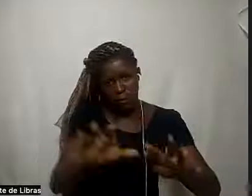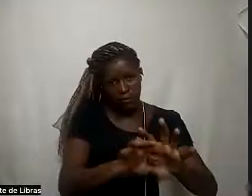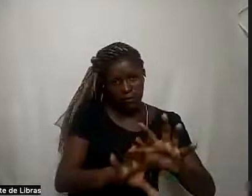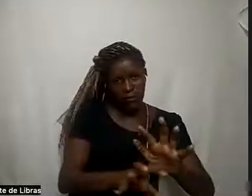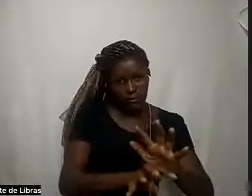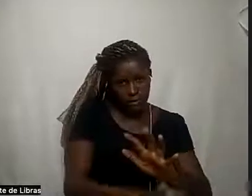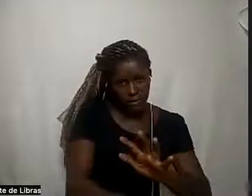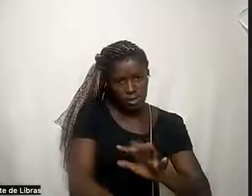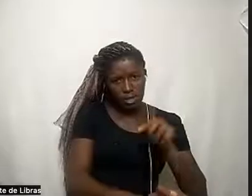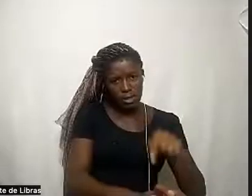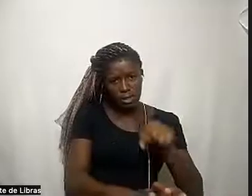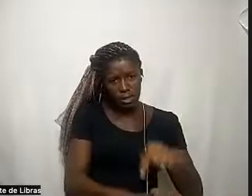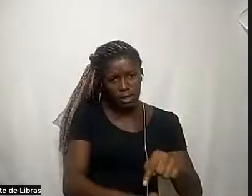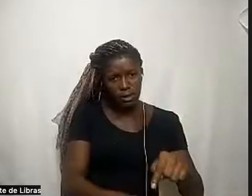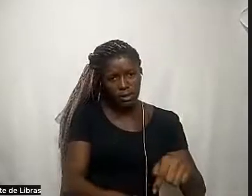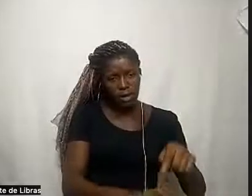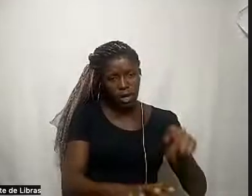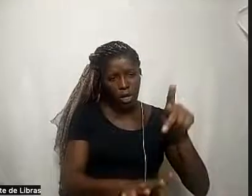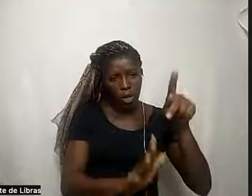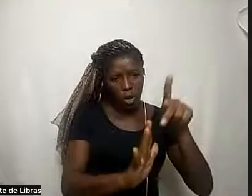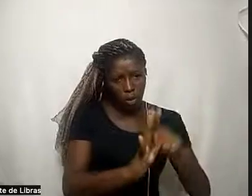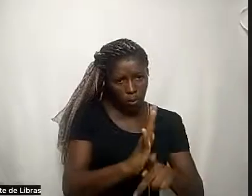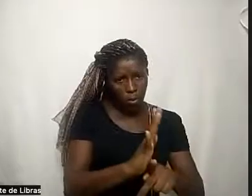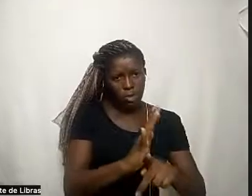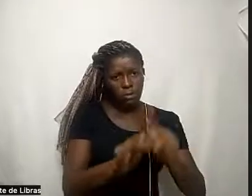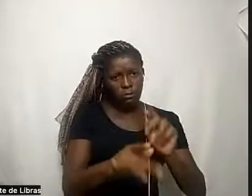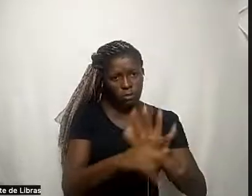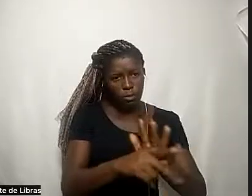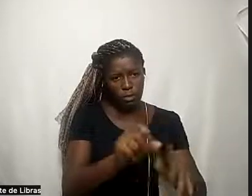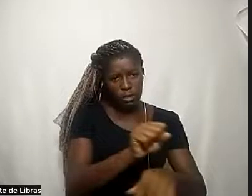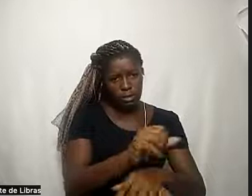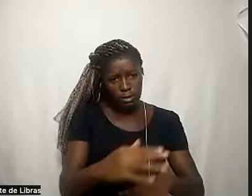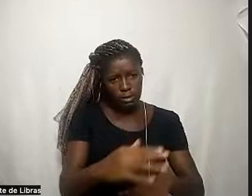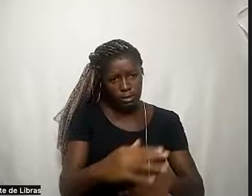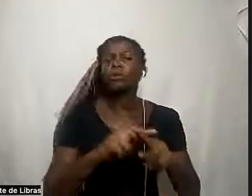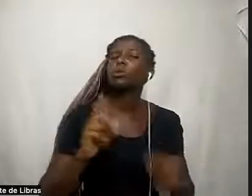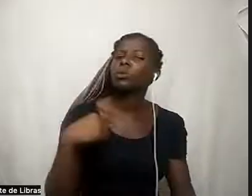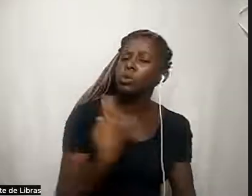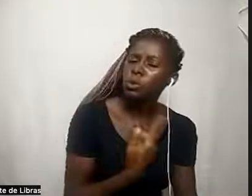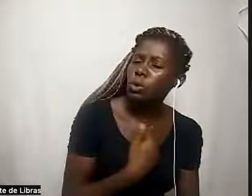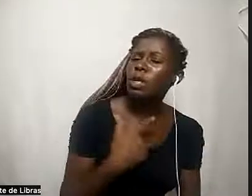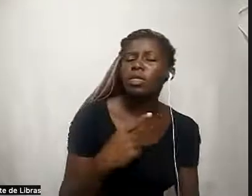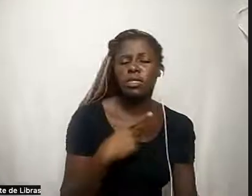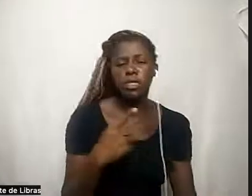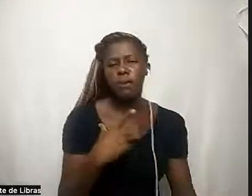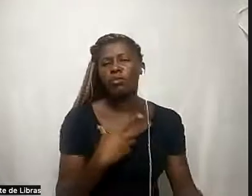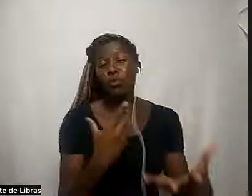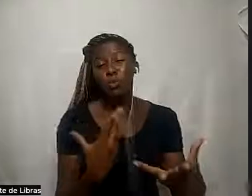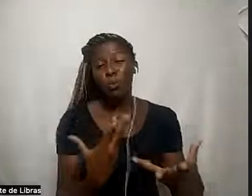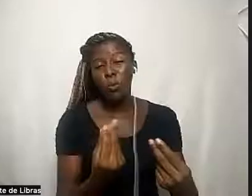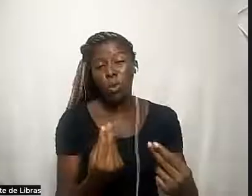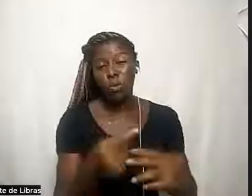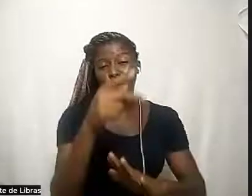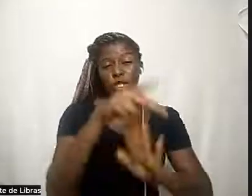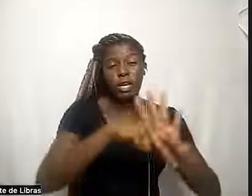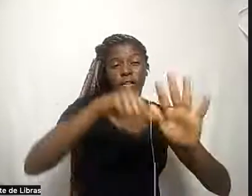Biomar in north of Paraná, and the Australian frank whale down south. There is a very robust